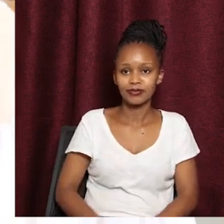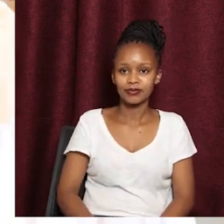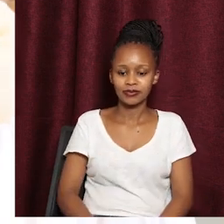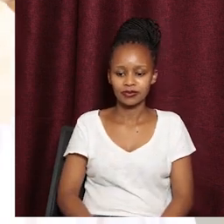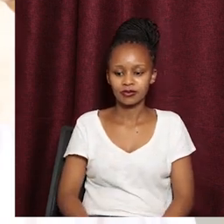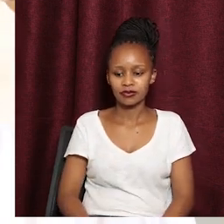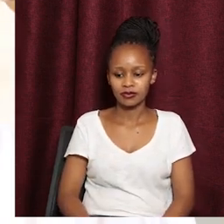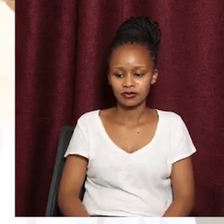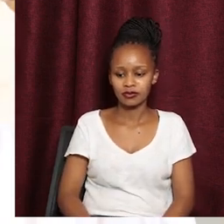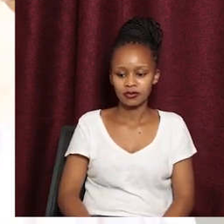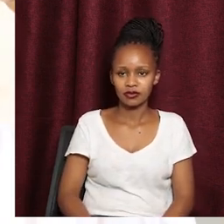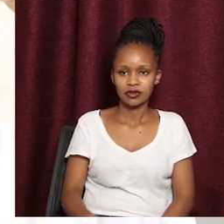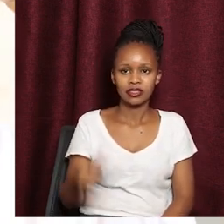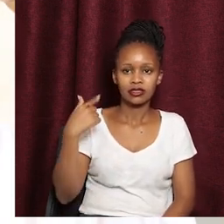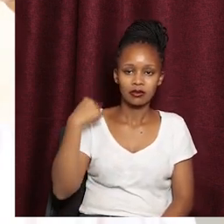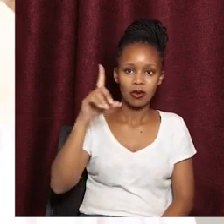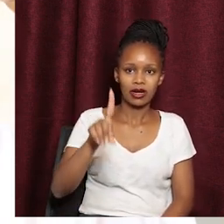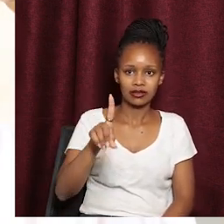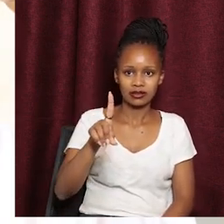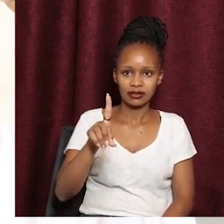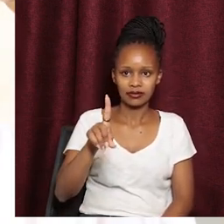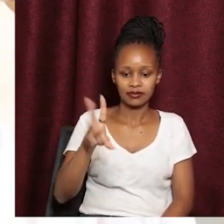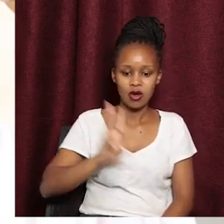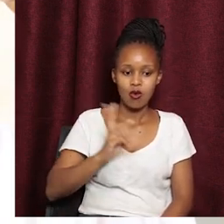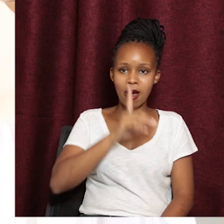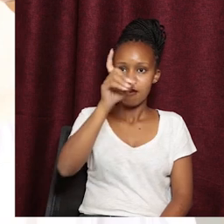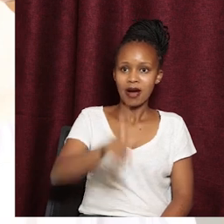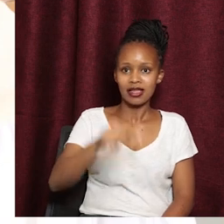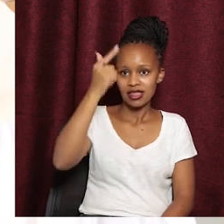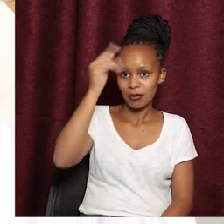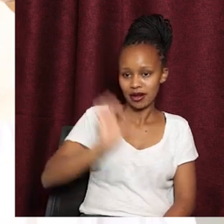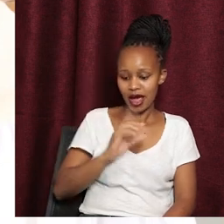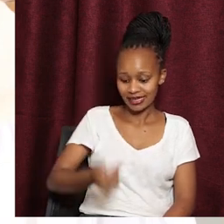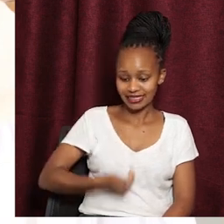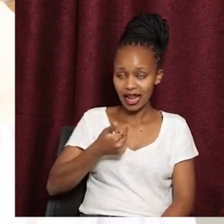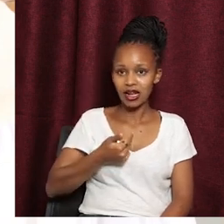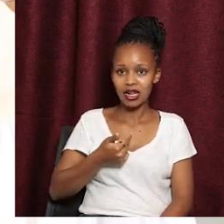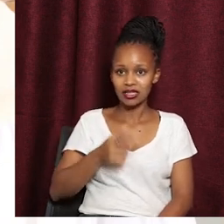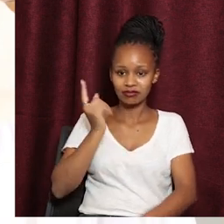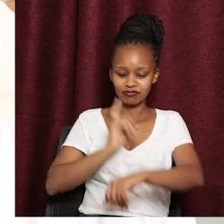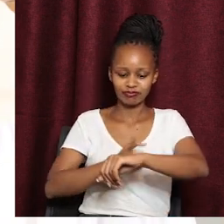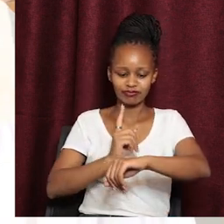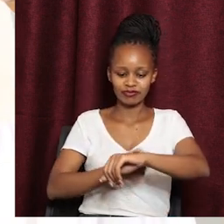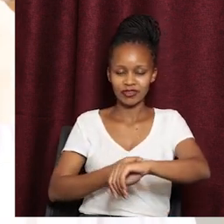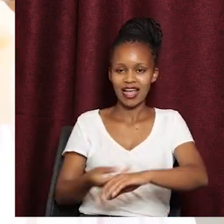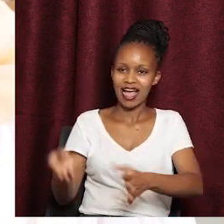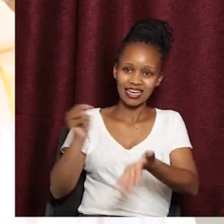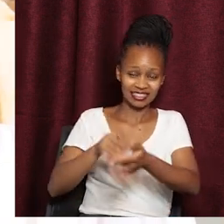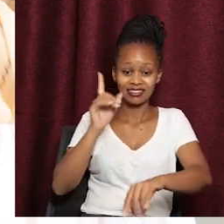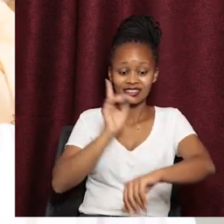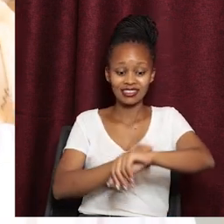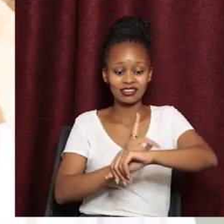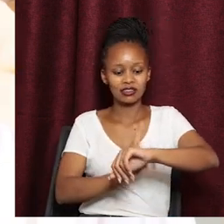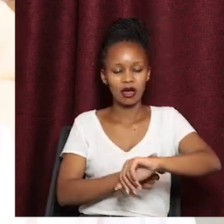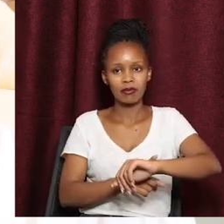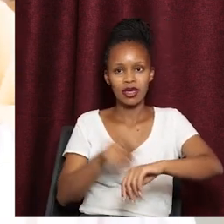Number one, we must remind ourselves time and again that everything